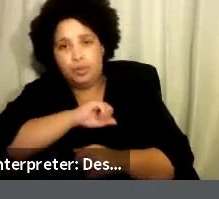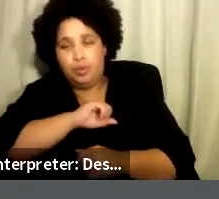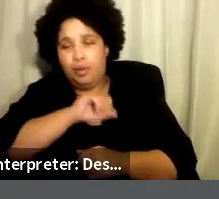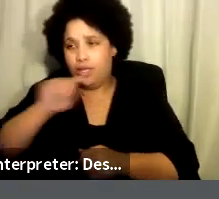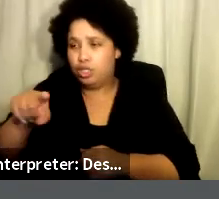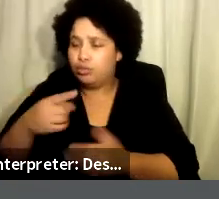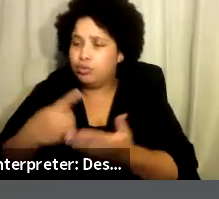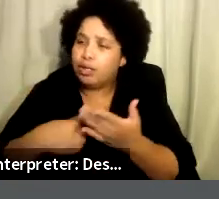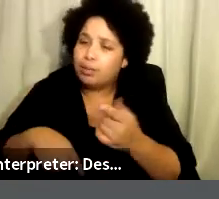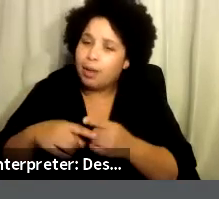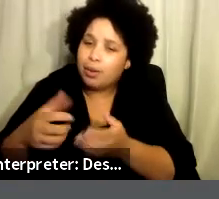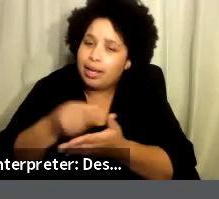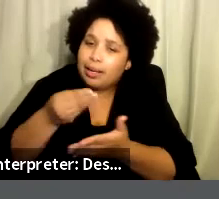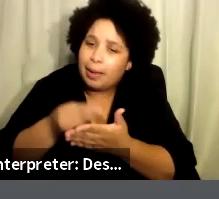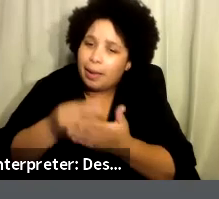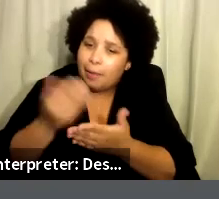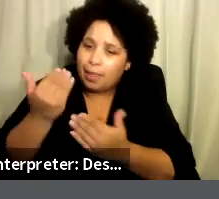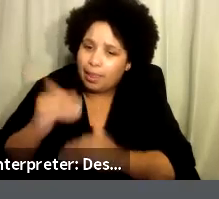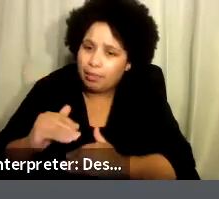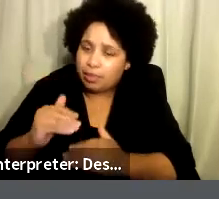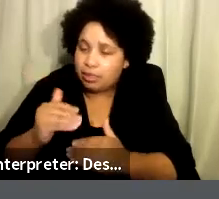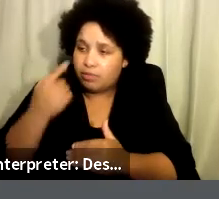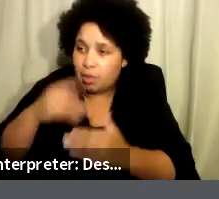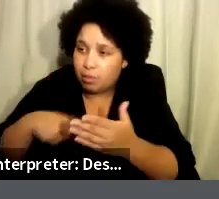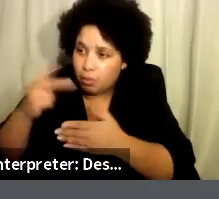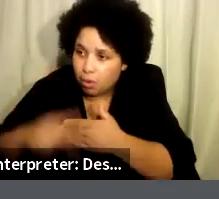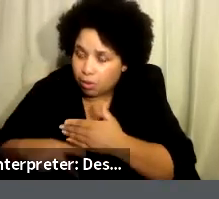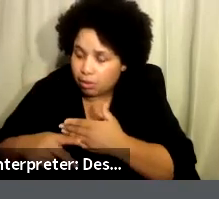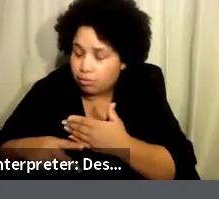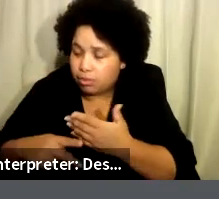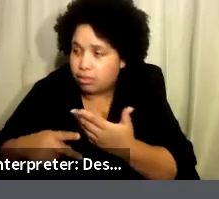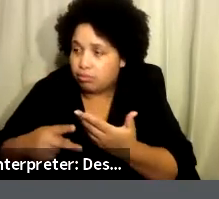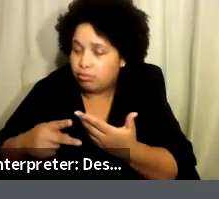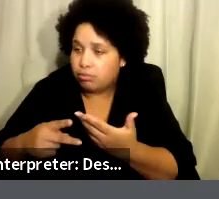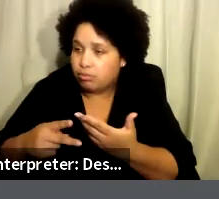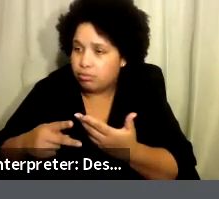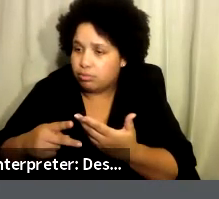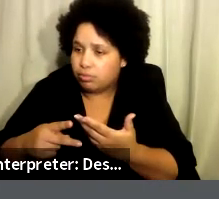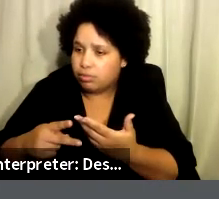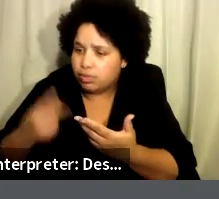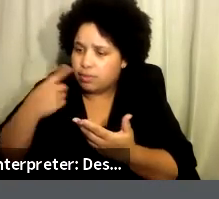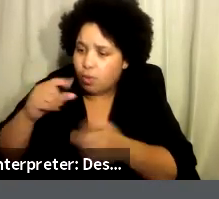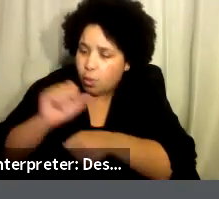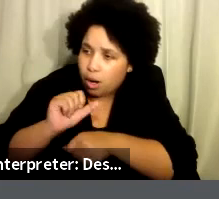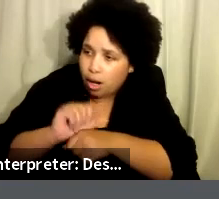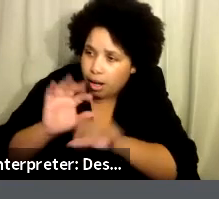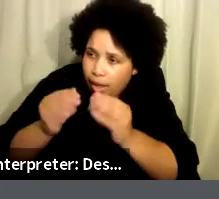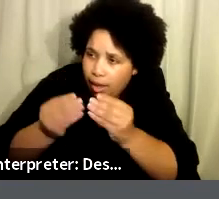whether these programs for Head Start and preschool are there primarily for our working families